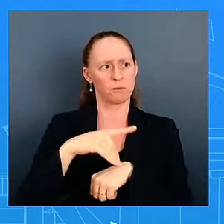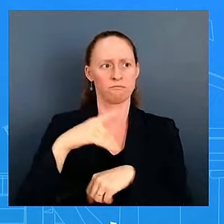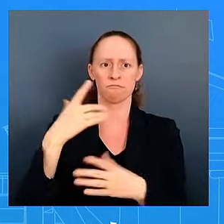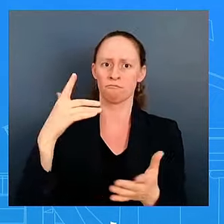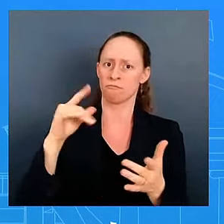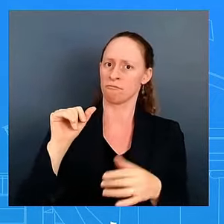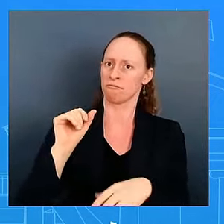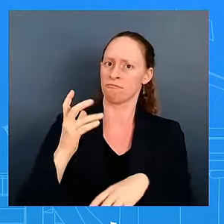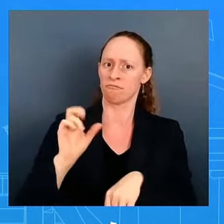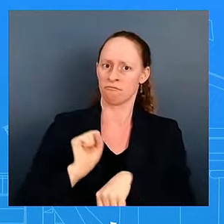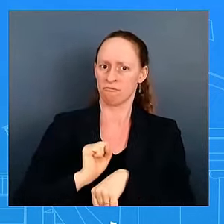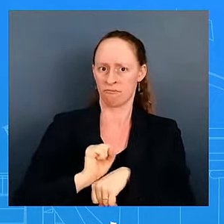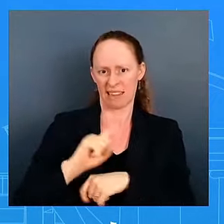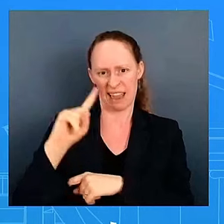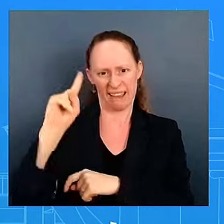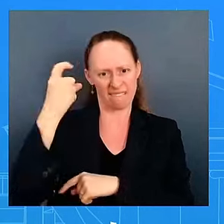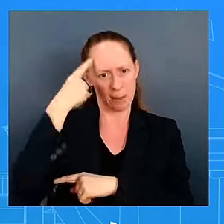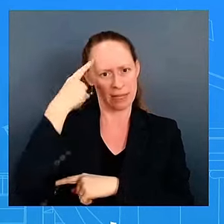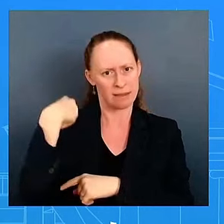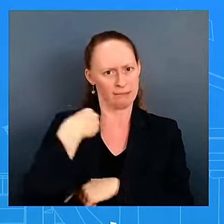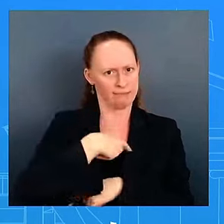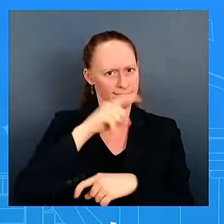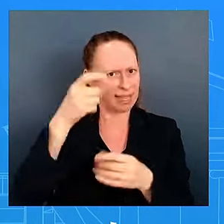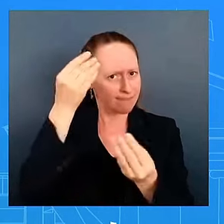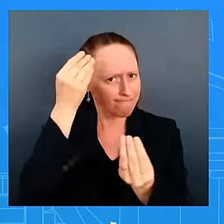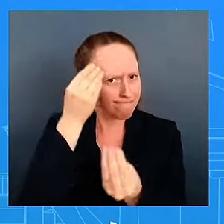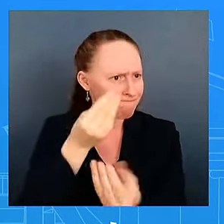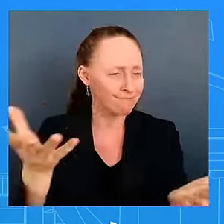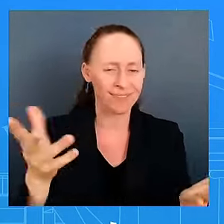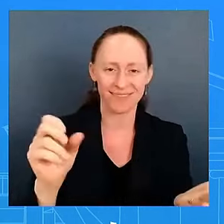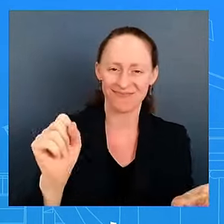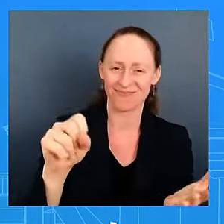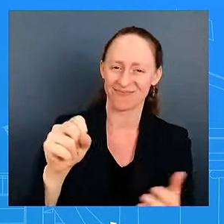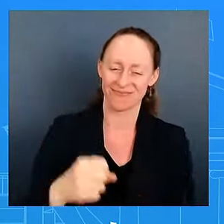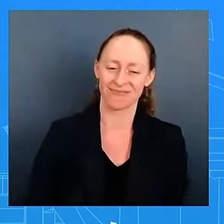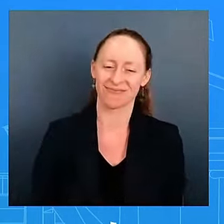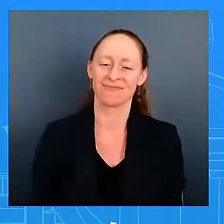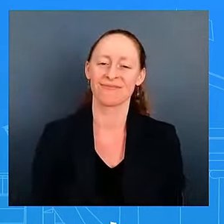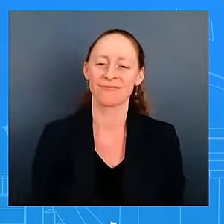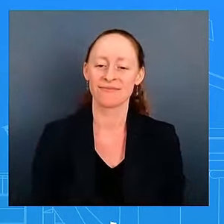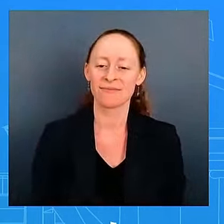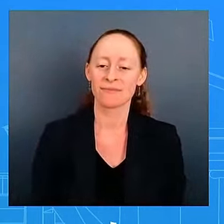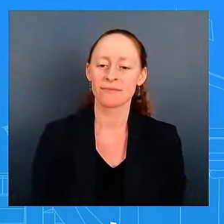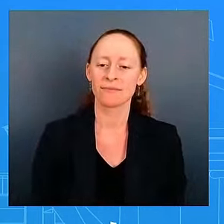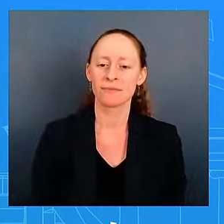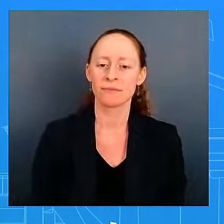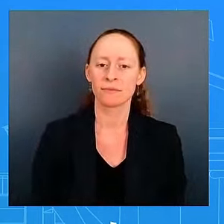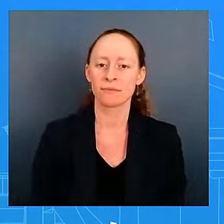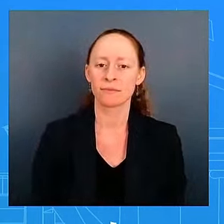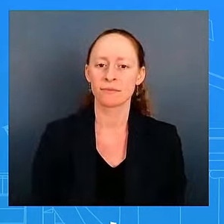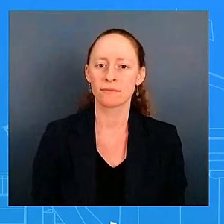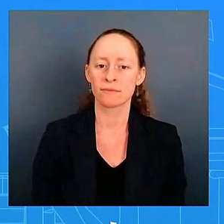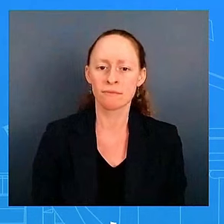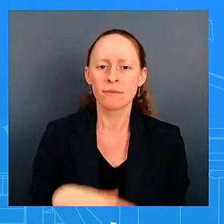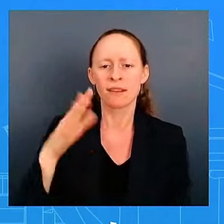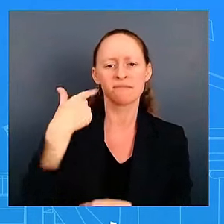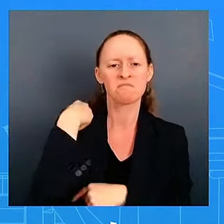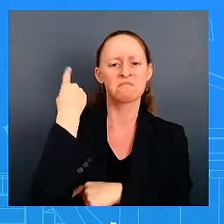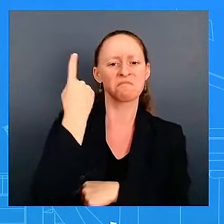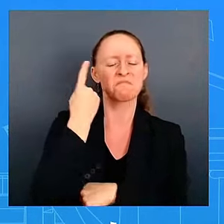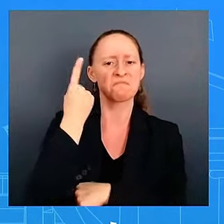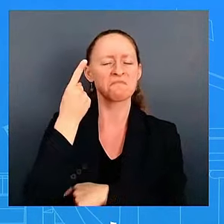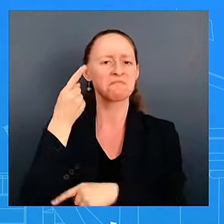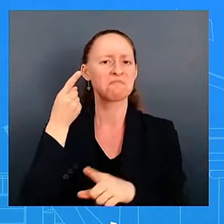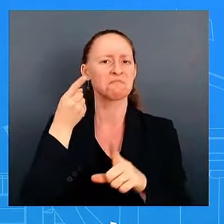Okay. I have a question about the NATO summit. Sure. There has been a lot of discussion about Ukraine,